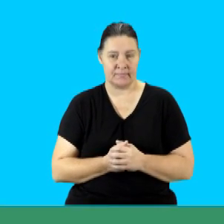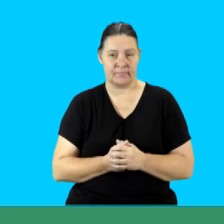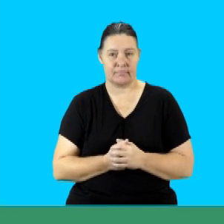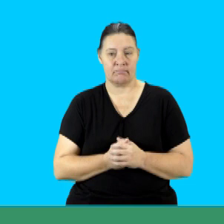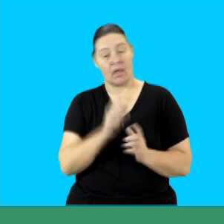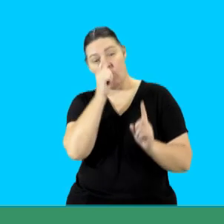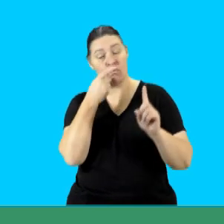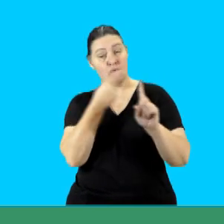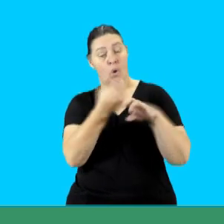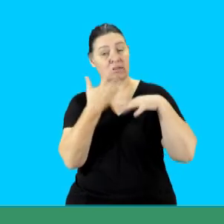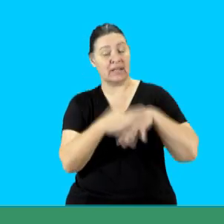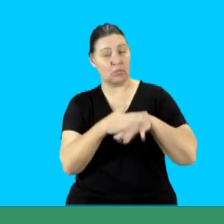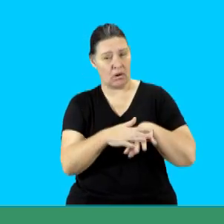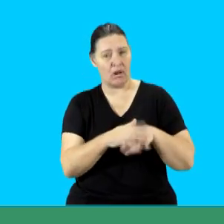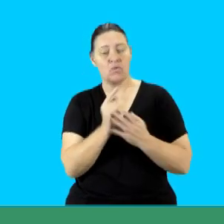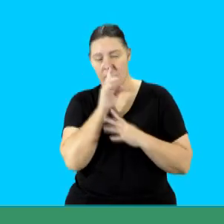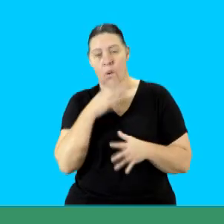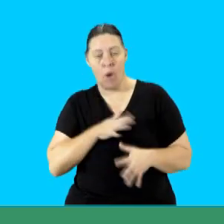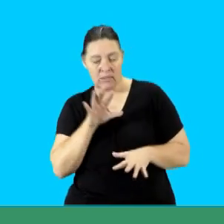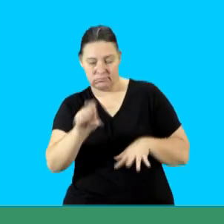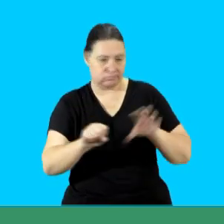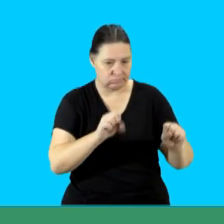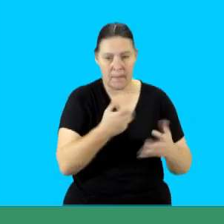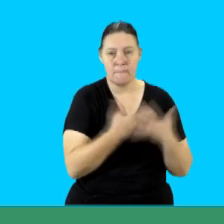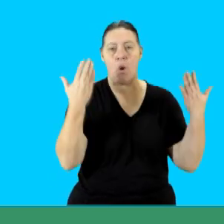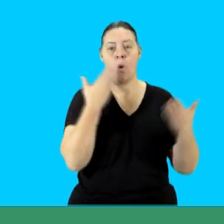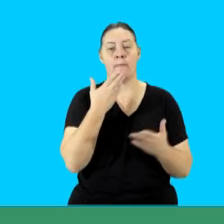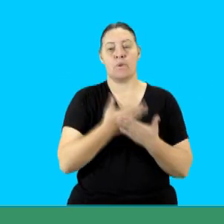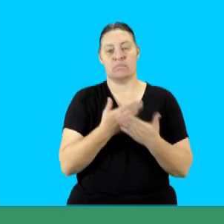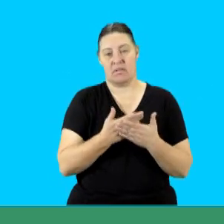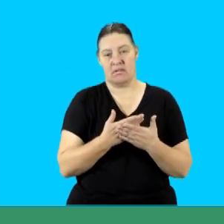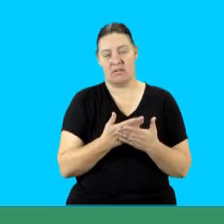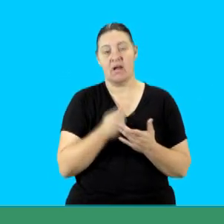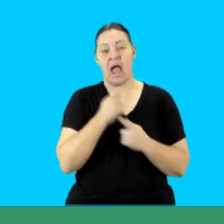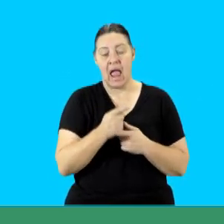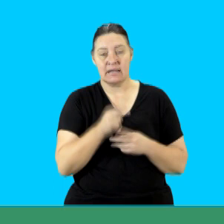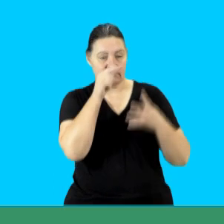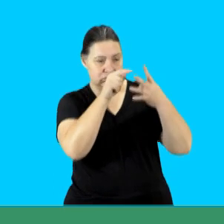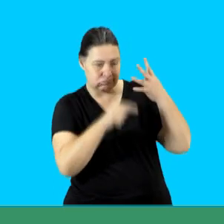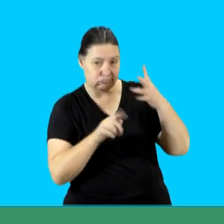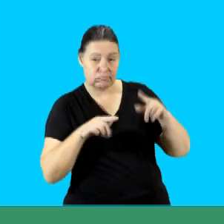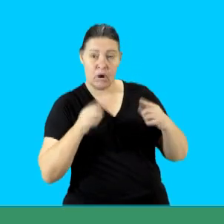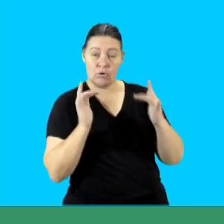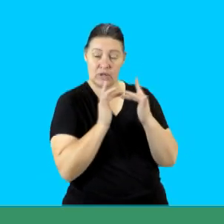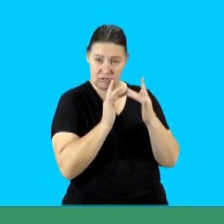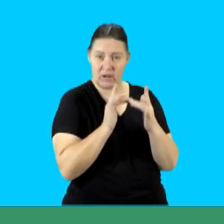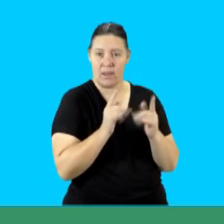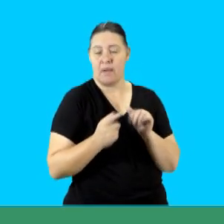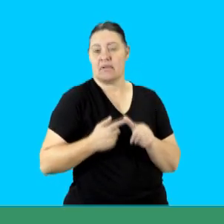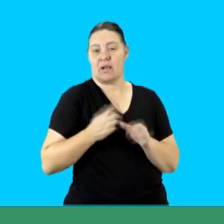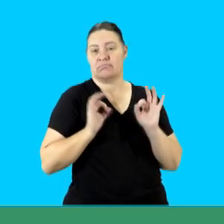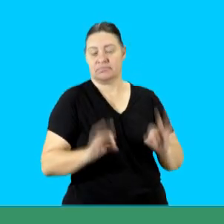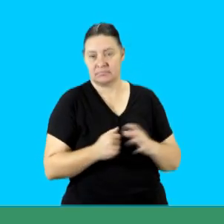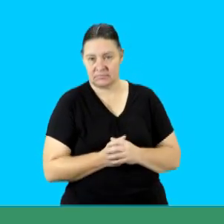The goal of networking is to reach as many people as possible and make every connection count. Here are the examples of